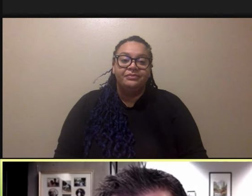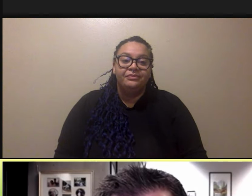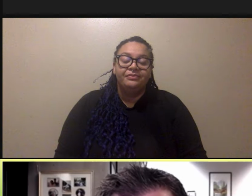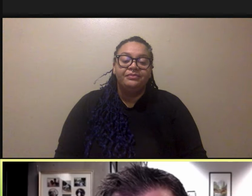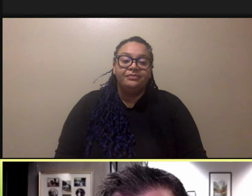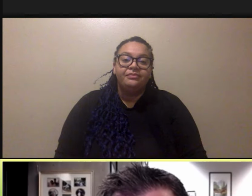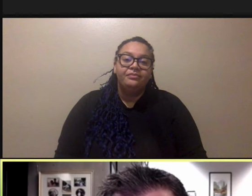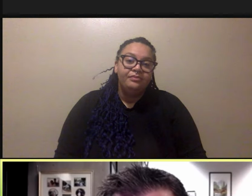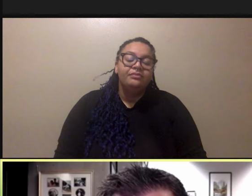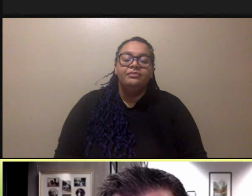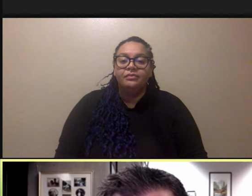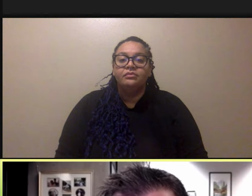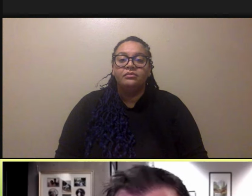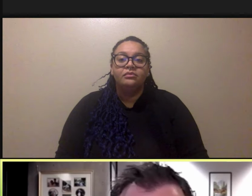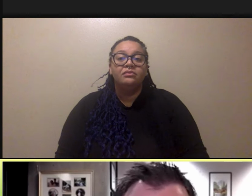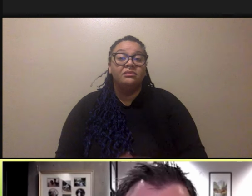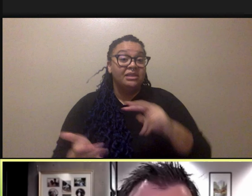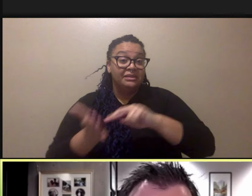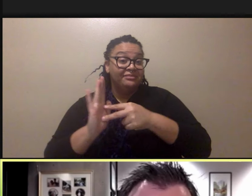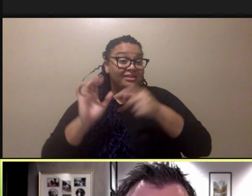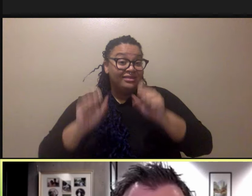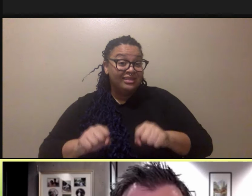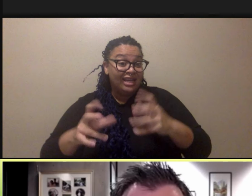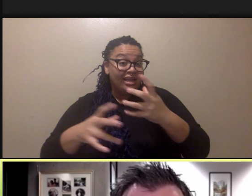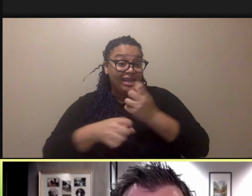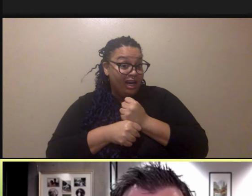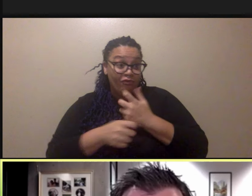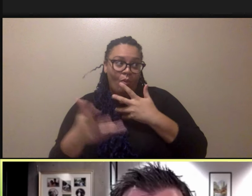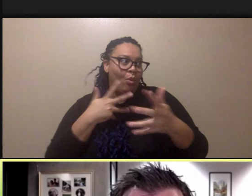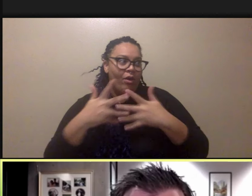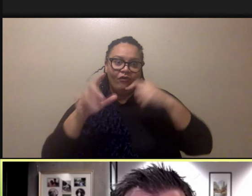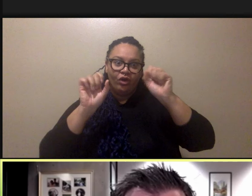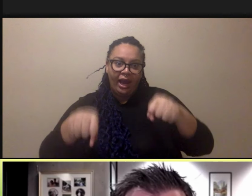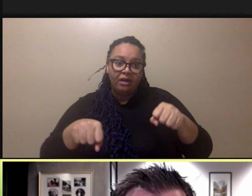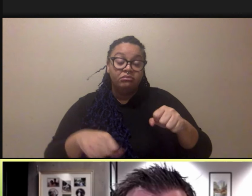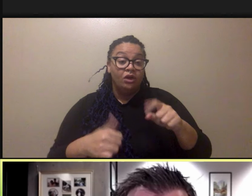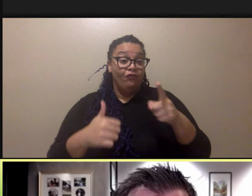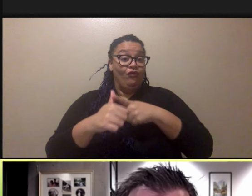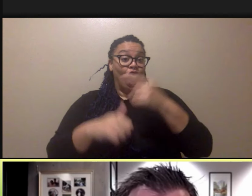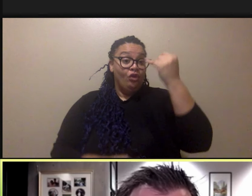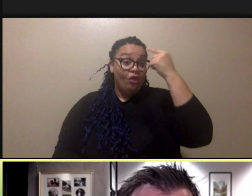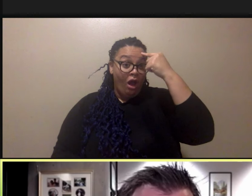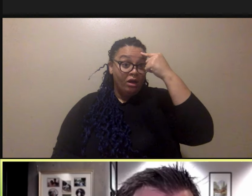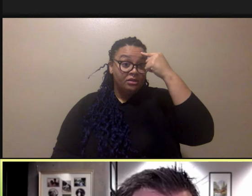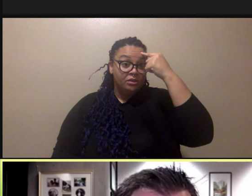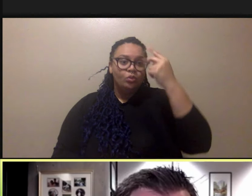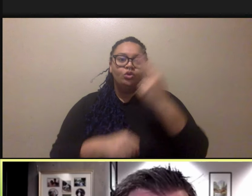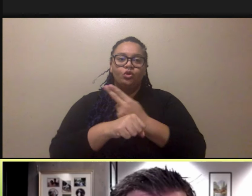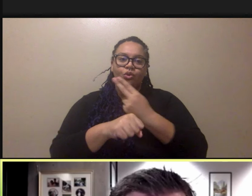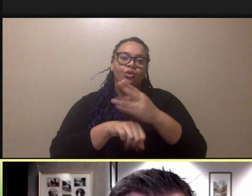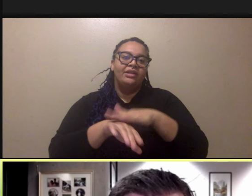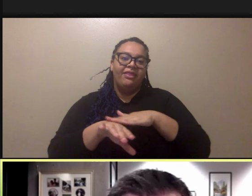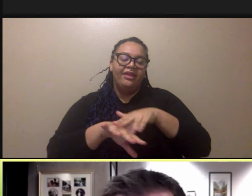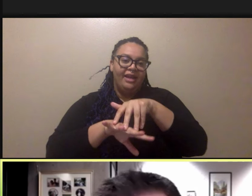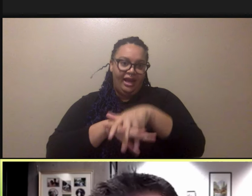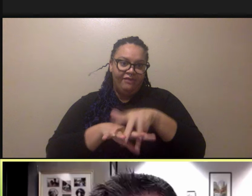And they would get it from wherever they could. The initial thought was to use the natives as